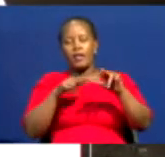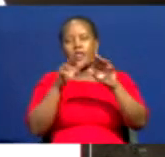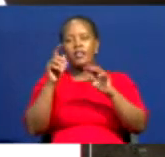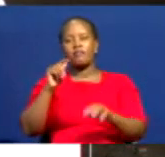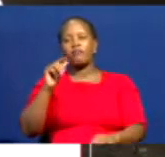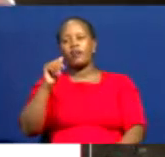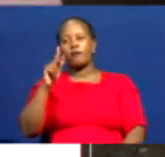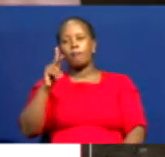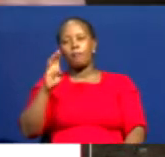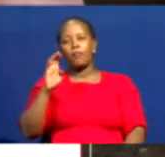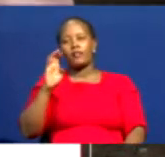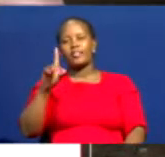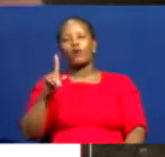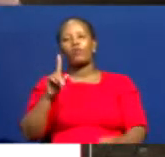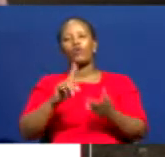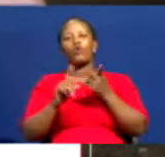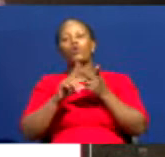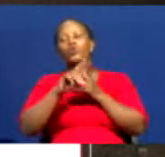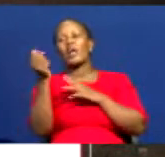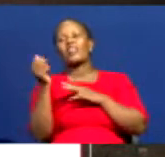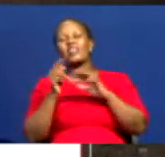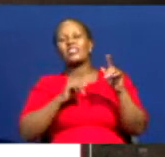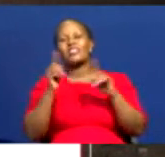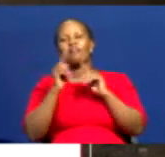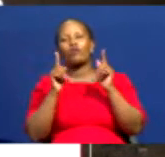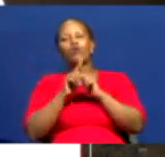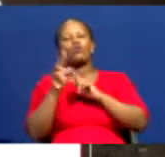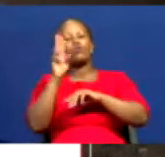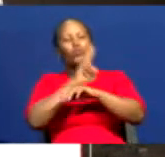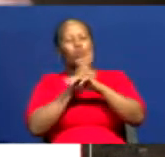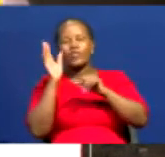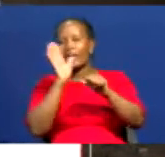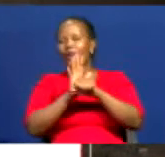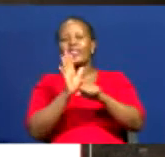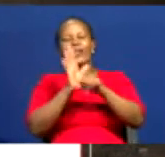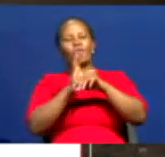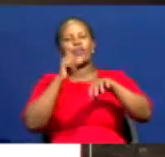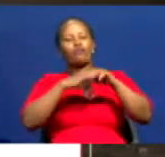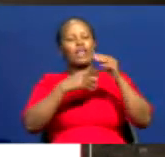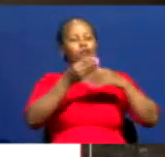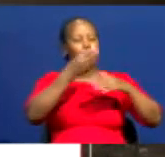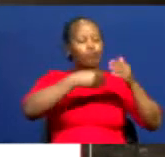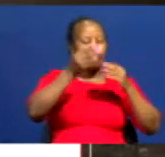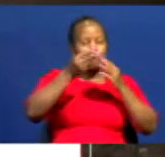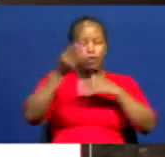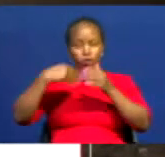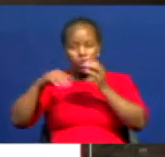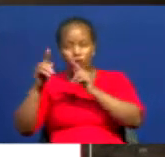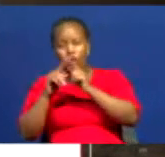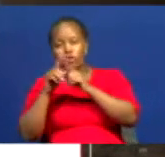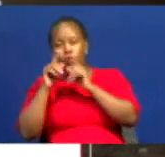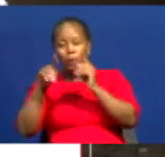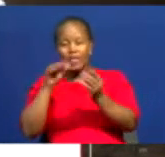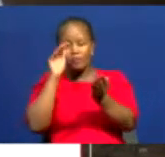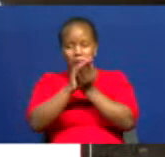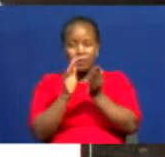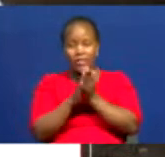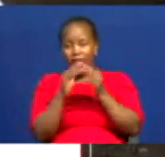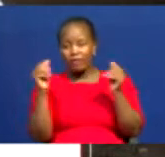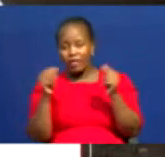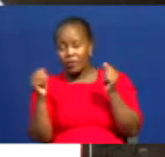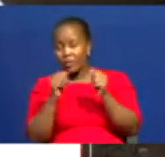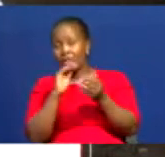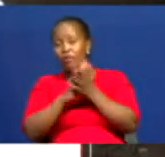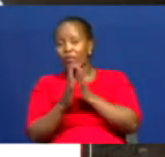the end. It takes a bit of time to really sell them. They need to be preserved. Without electricity, that